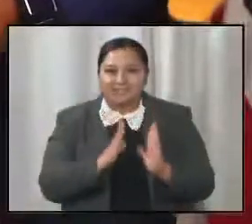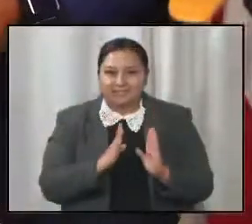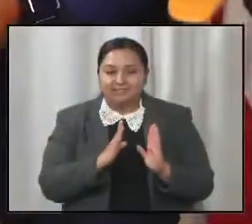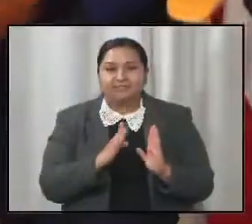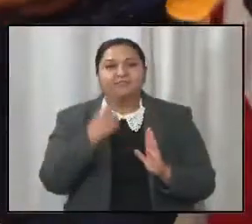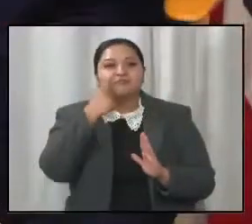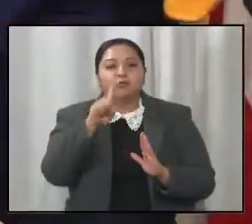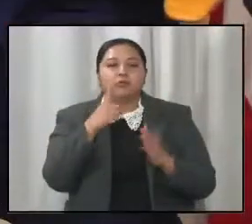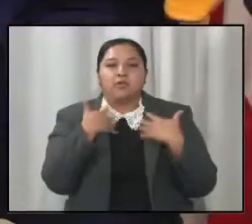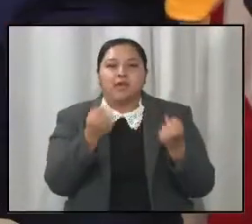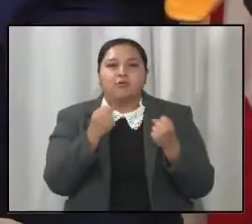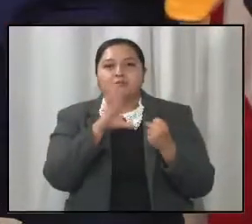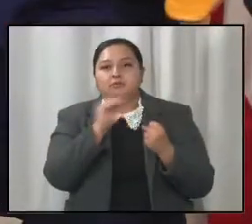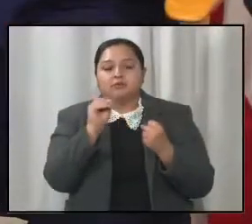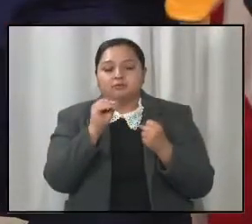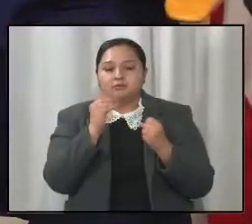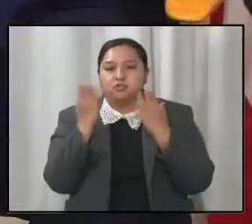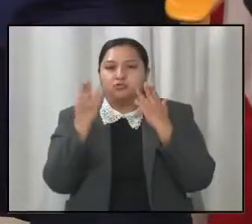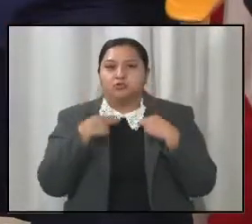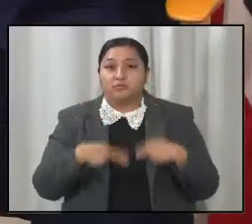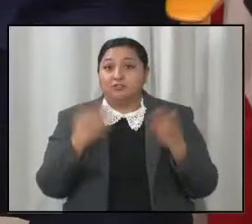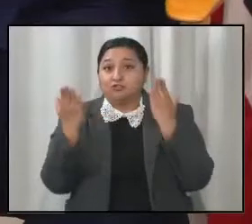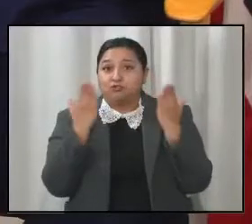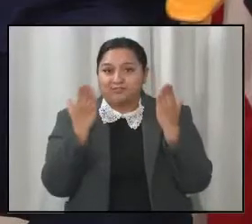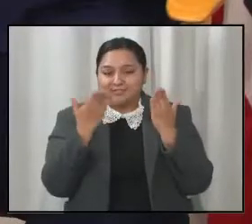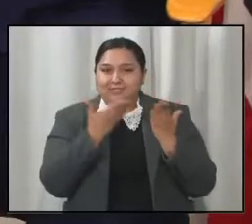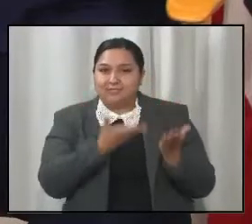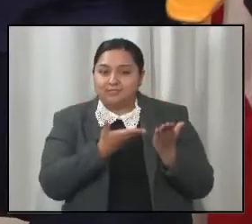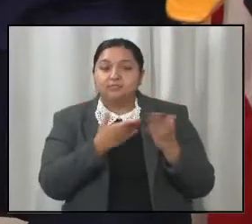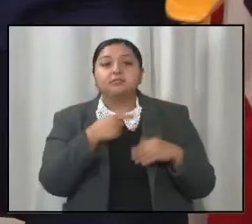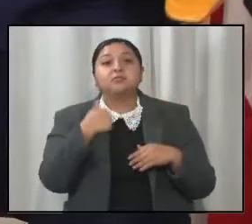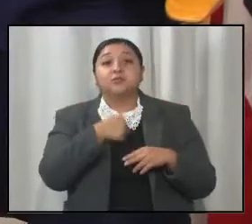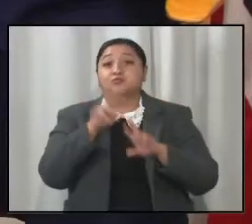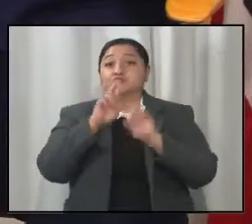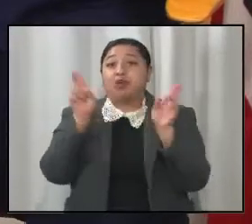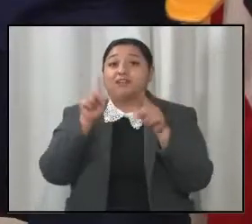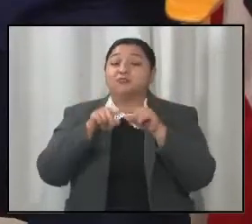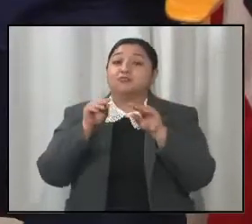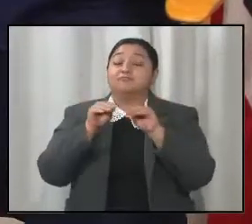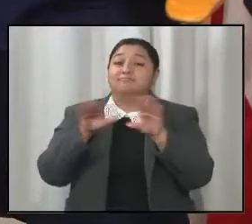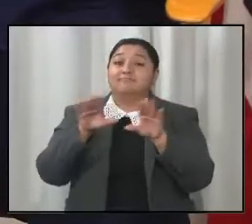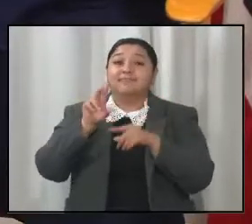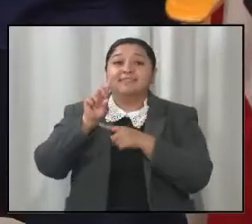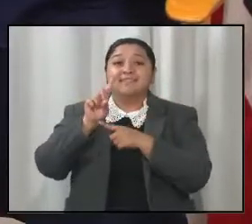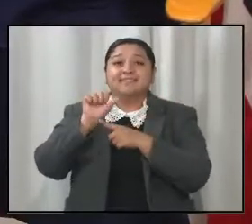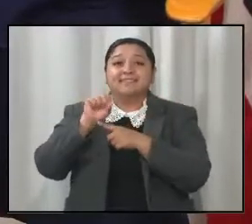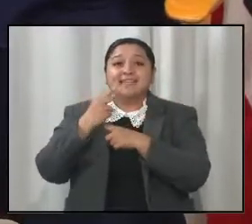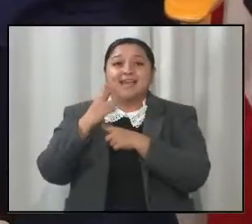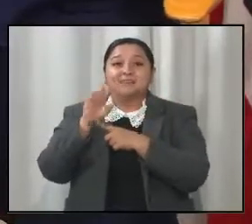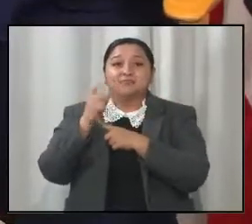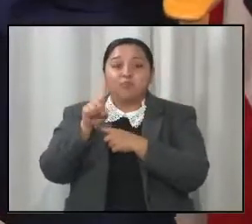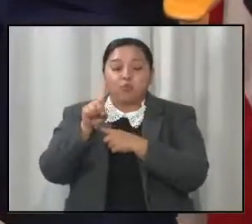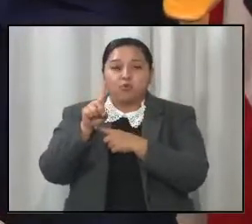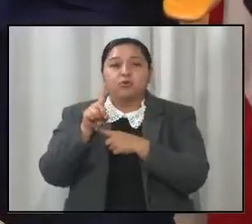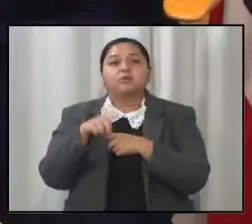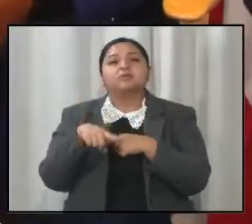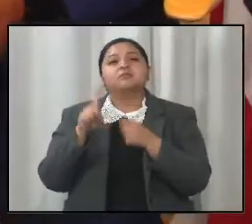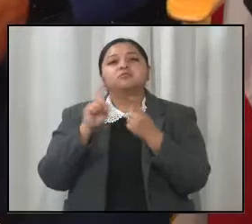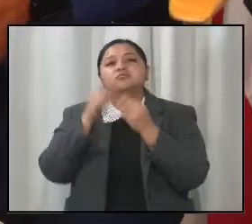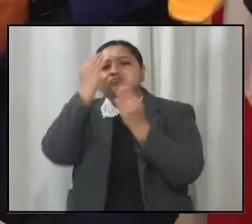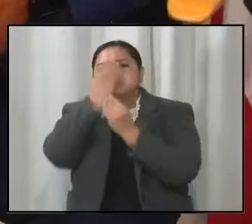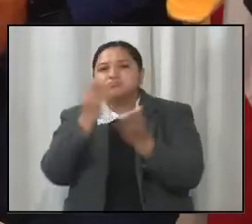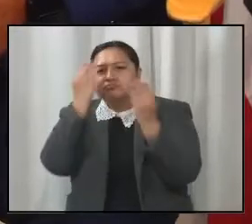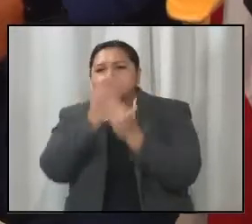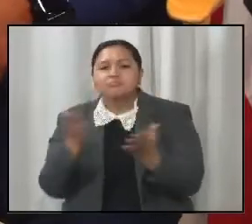Dorr. We're ready to roll out the Long Beach Homelessness Data Dashboard and highlight some data points important to our emergency